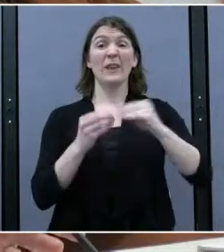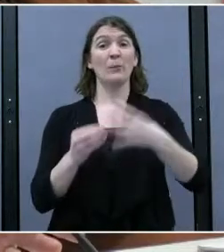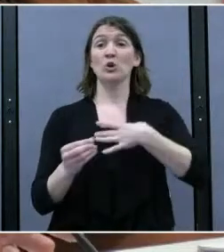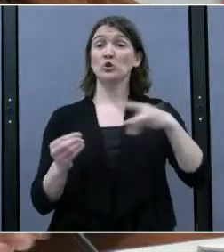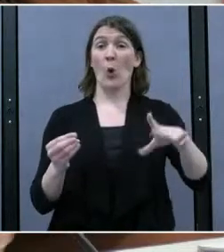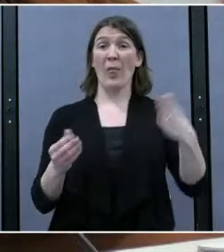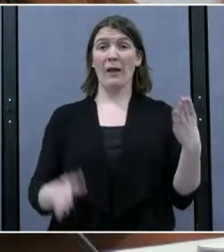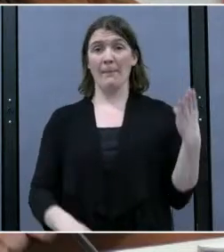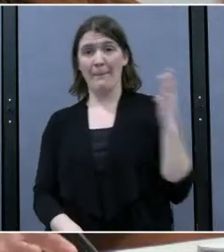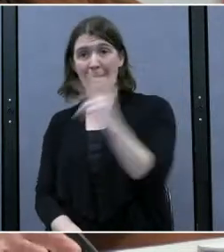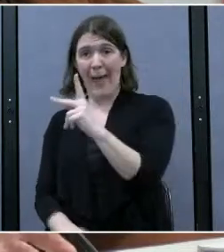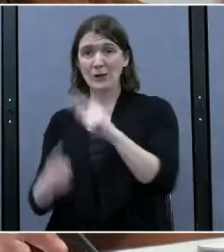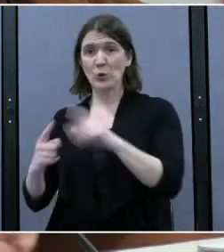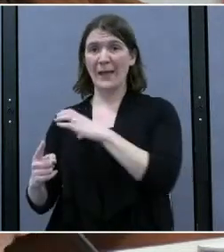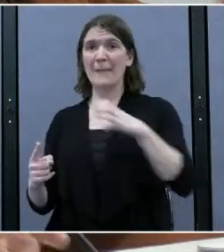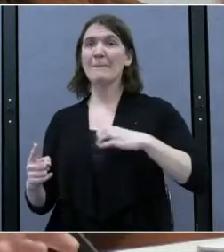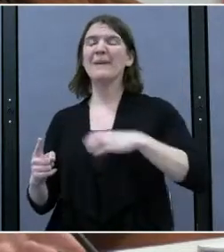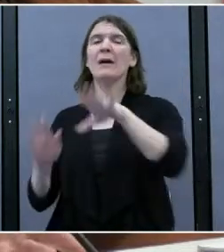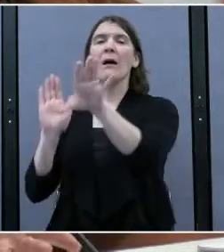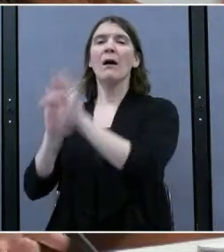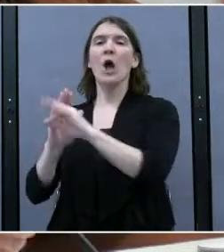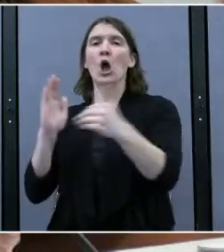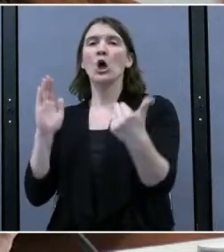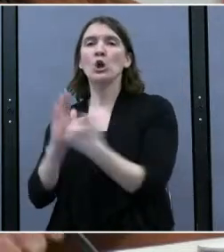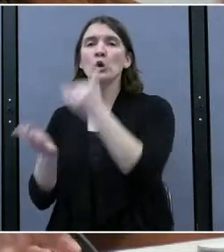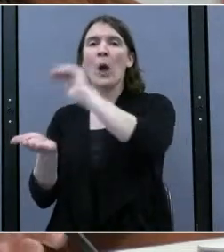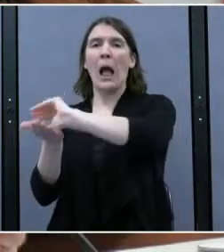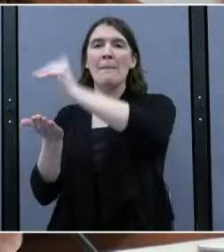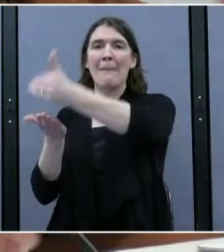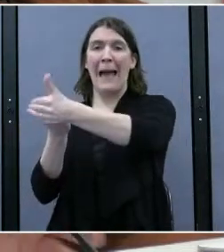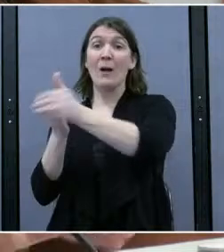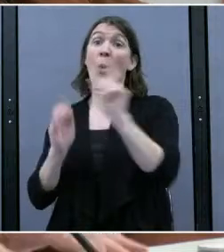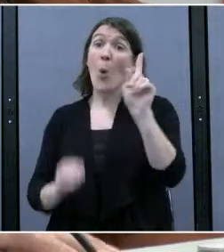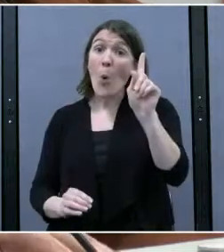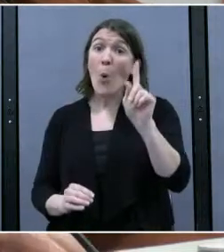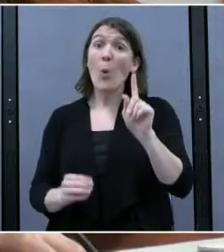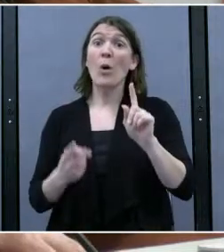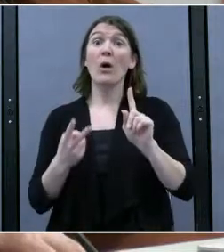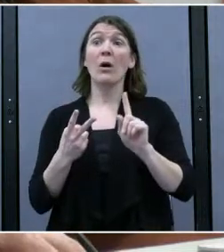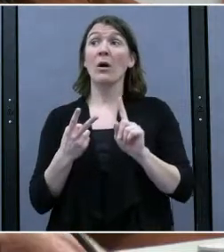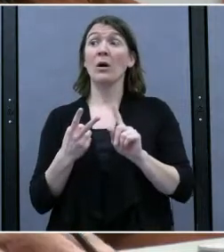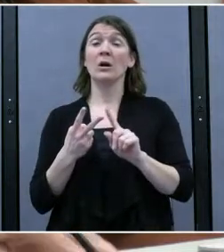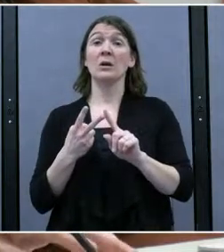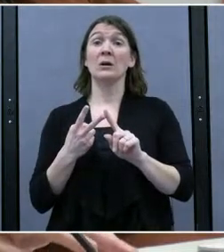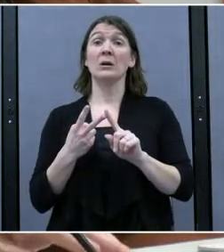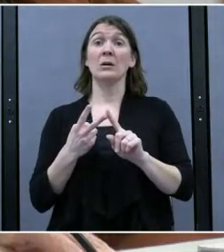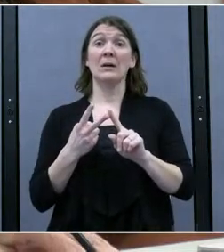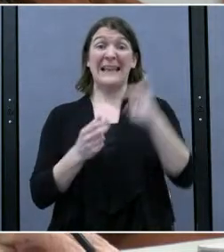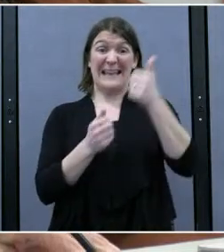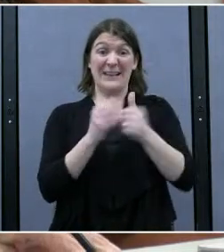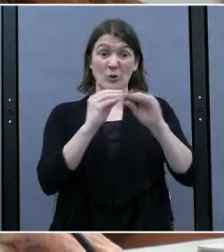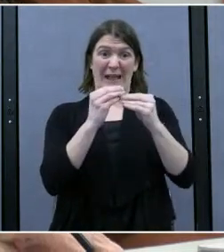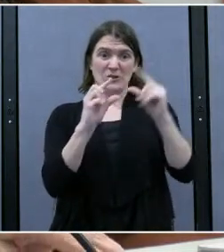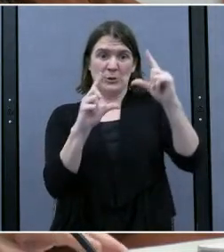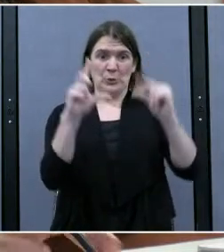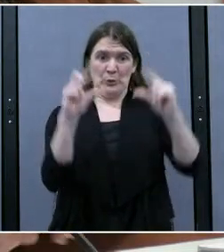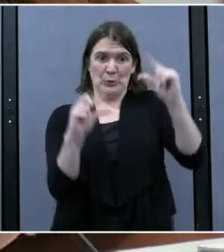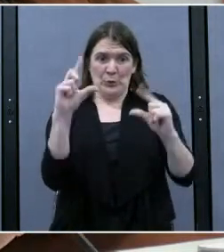Committee for a new amount to be determined or for the sub-amounts to be determined,